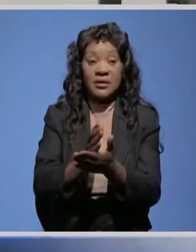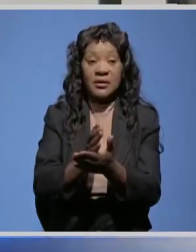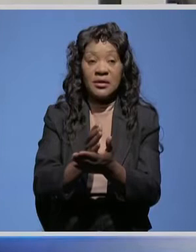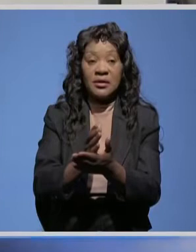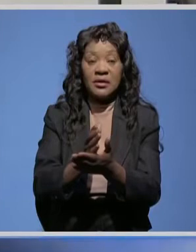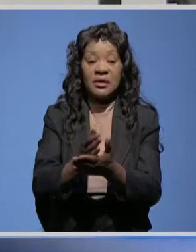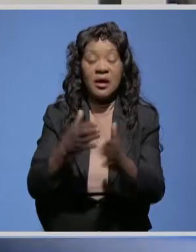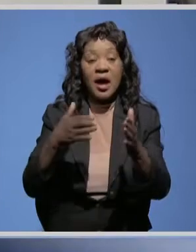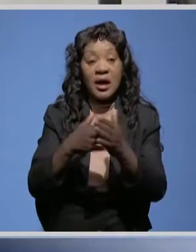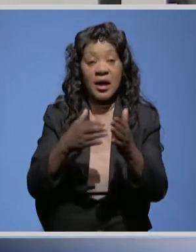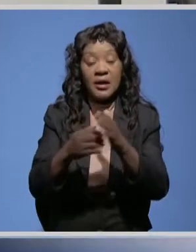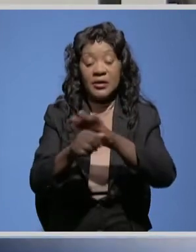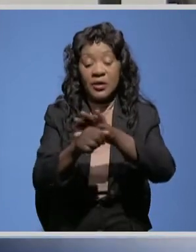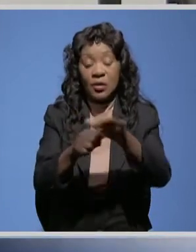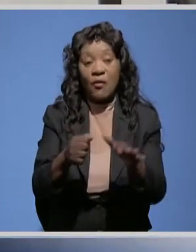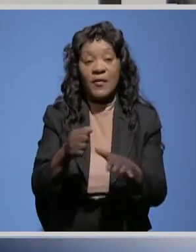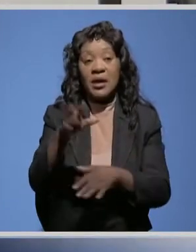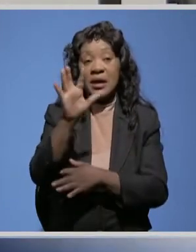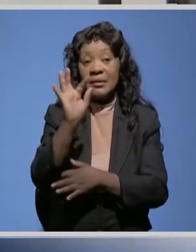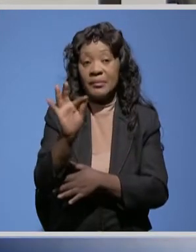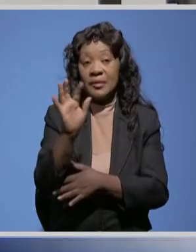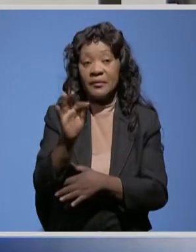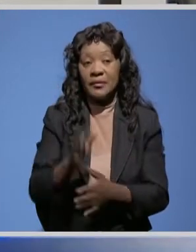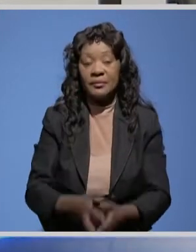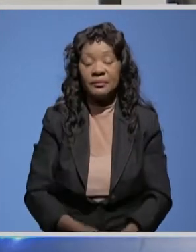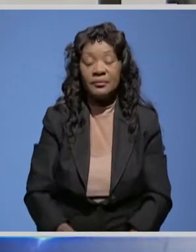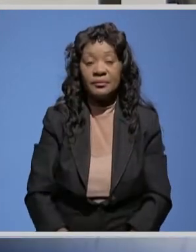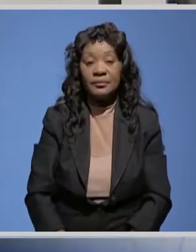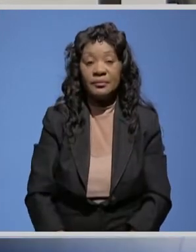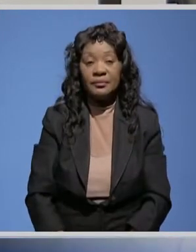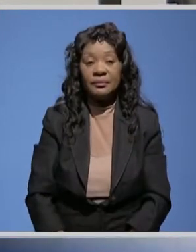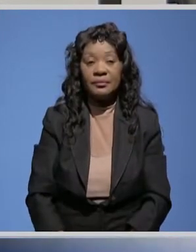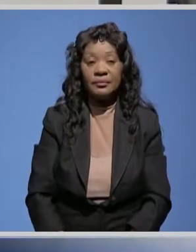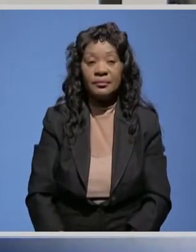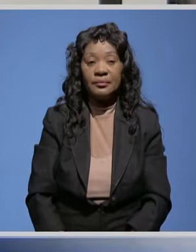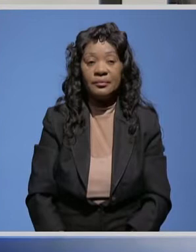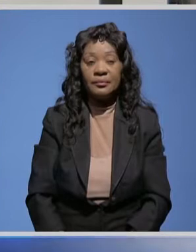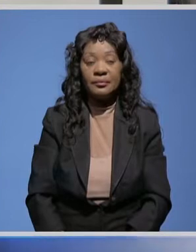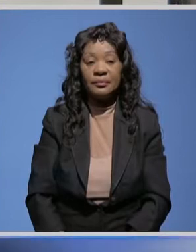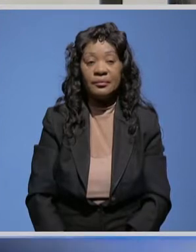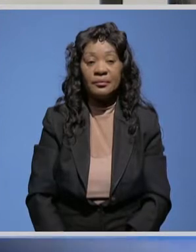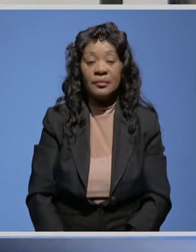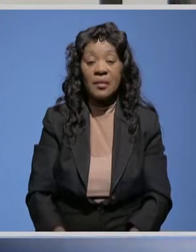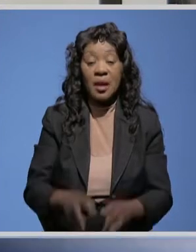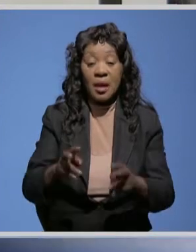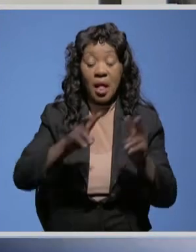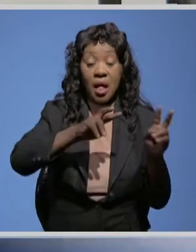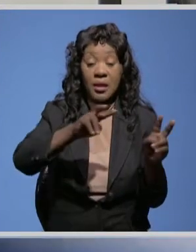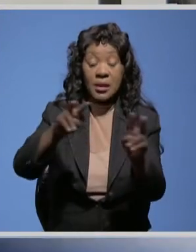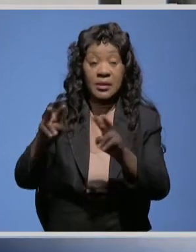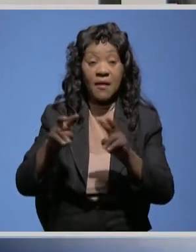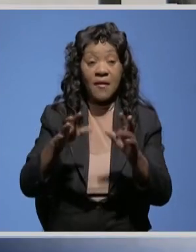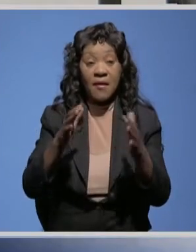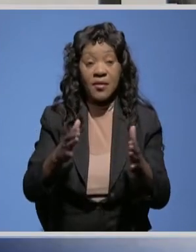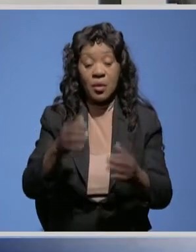move, of course, will be to again pick it up from the initial prevalence survey to conduct again